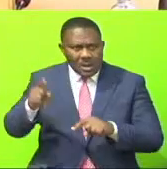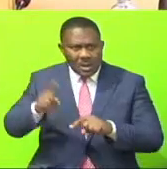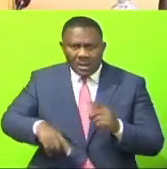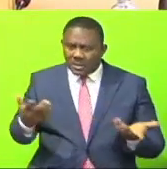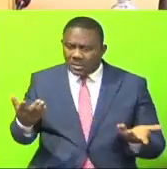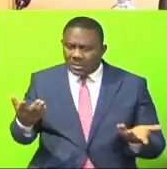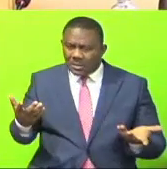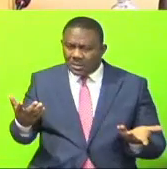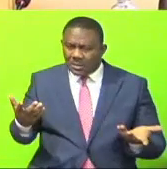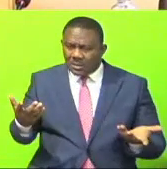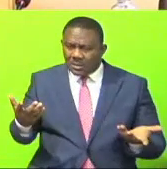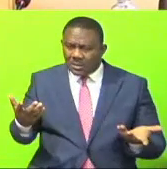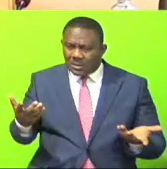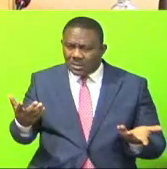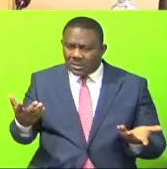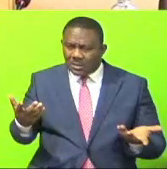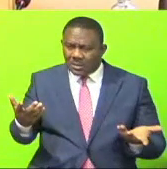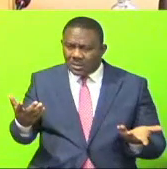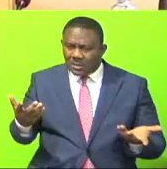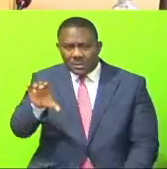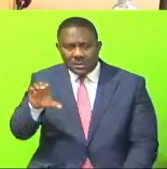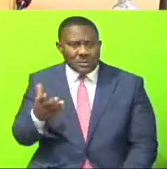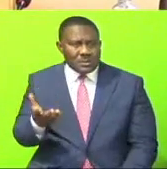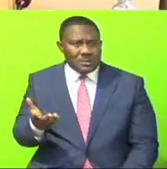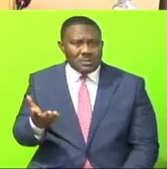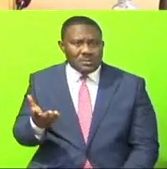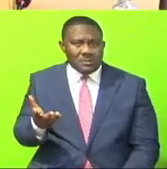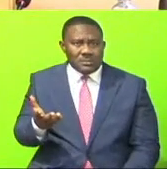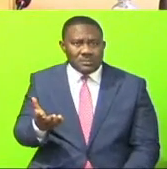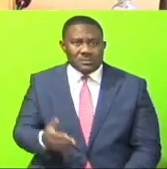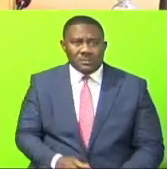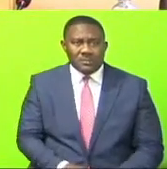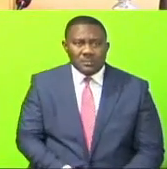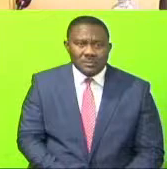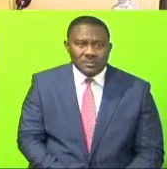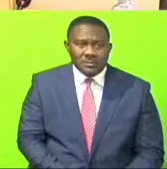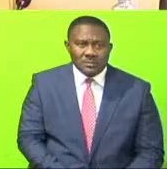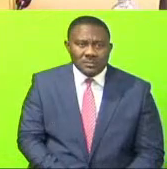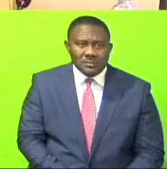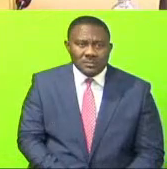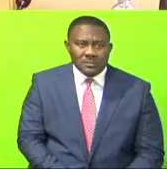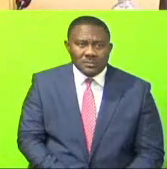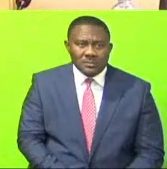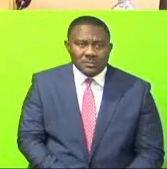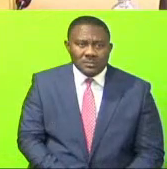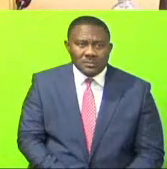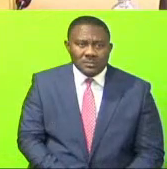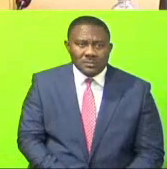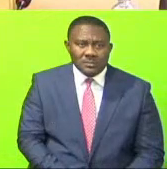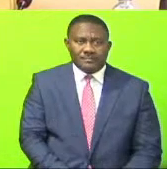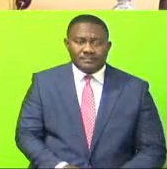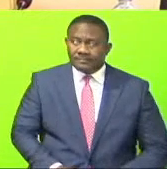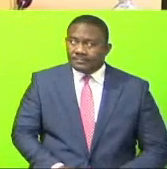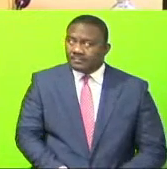party. Asante Kojo, member of parliament for Sohun,